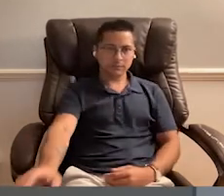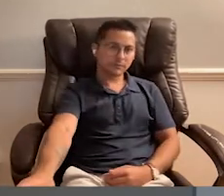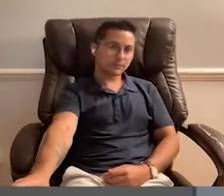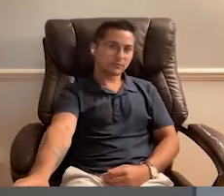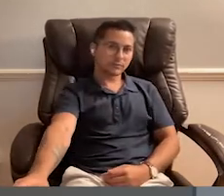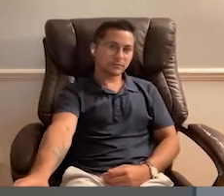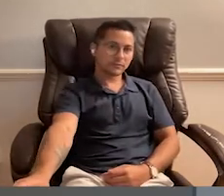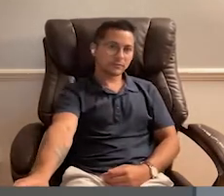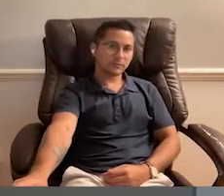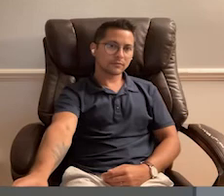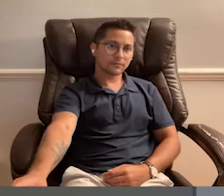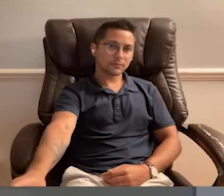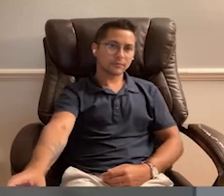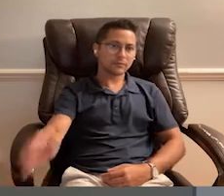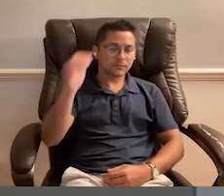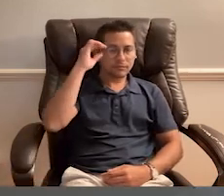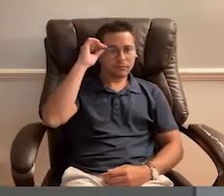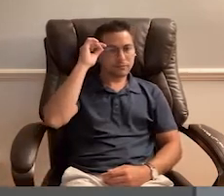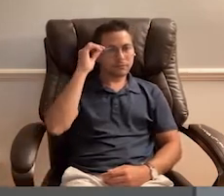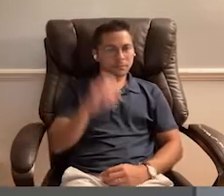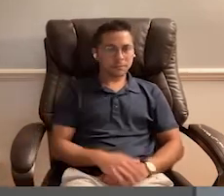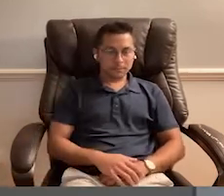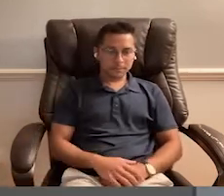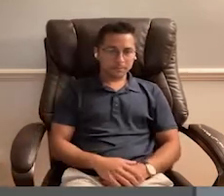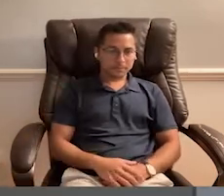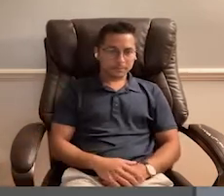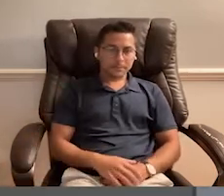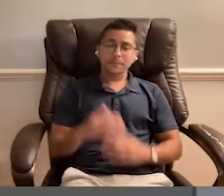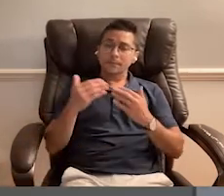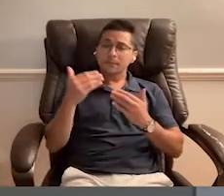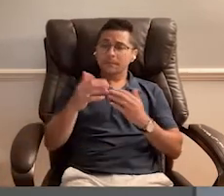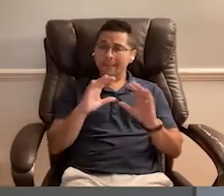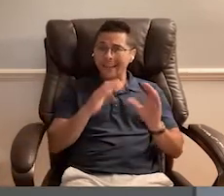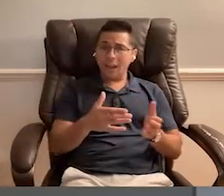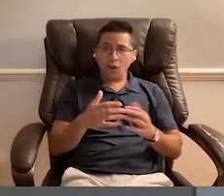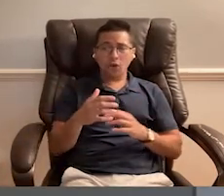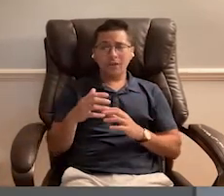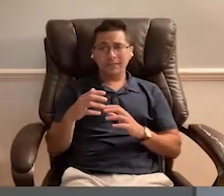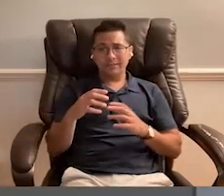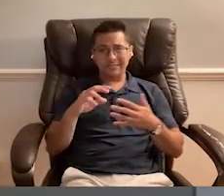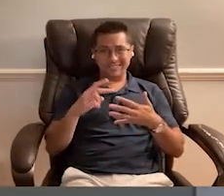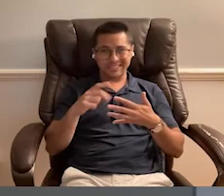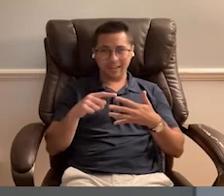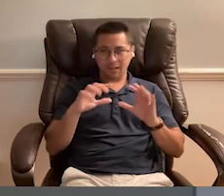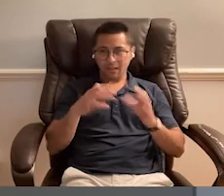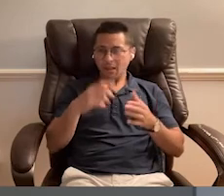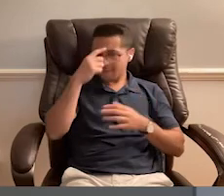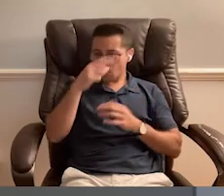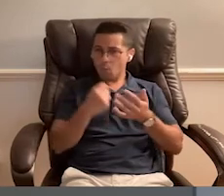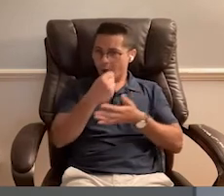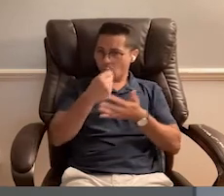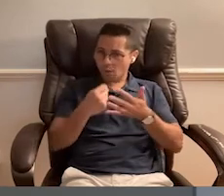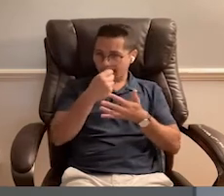why in a minute as we get ladies to waiver offers. The next category